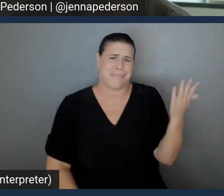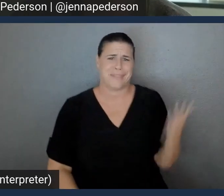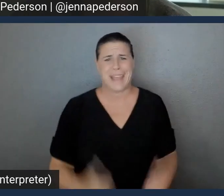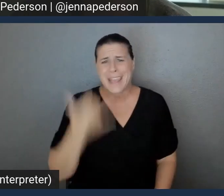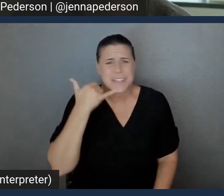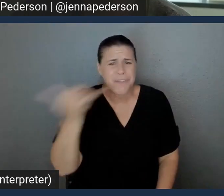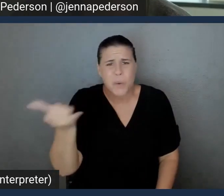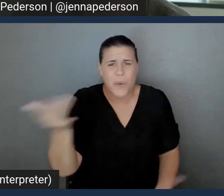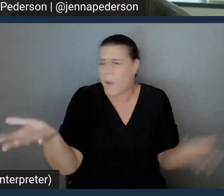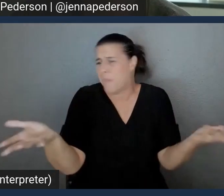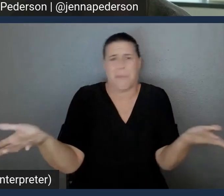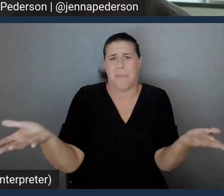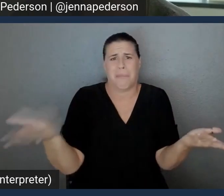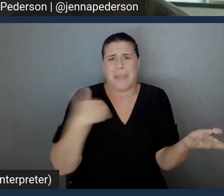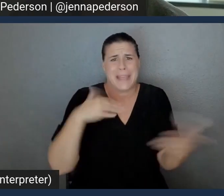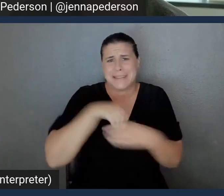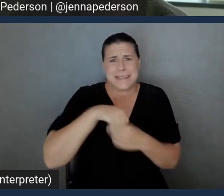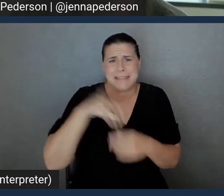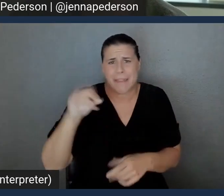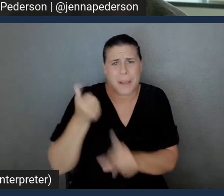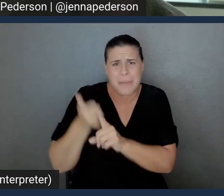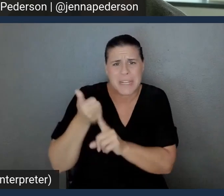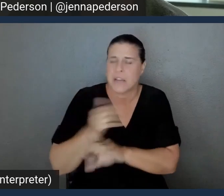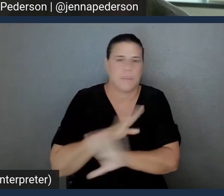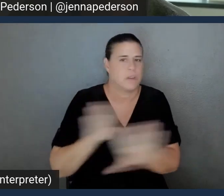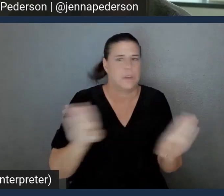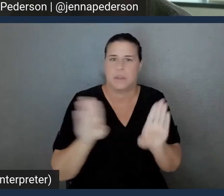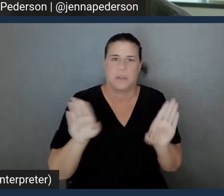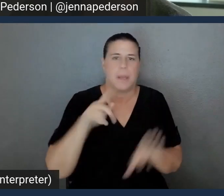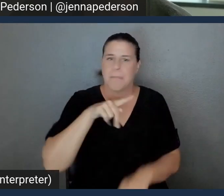It's in my company. PII is important. So